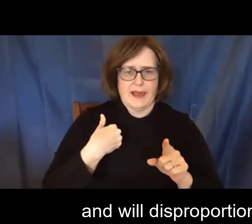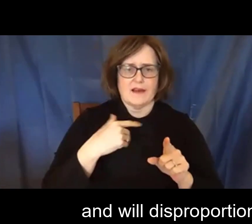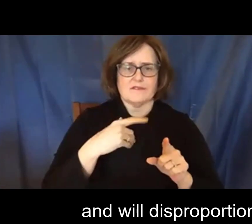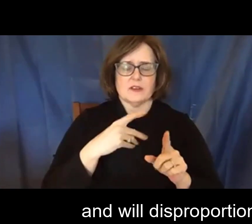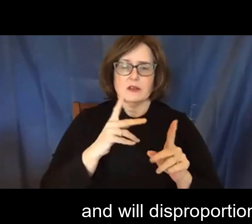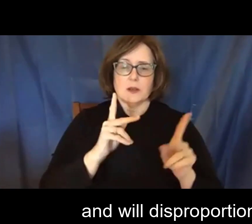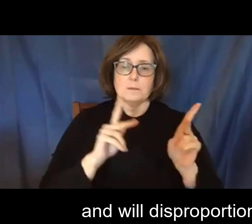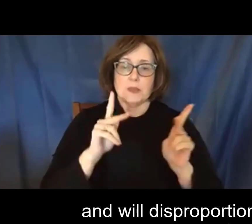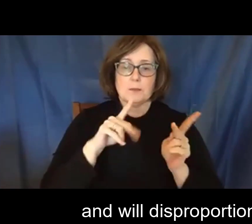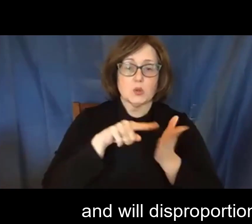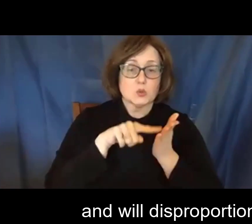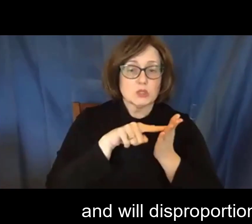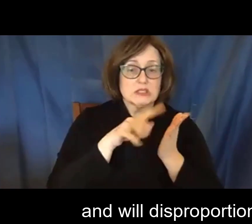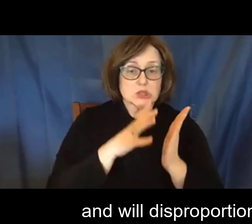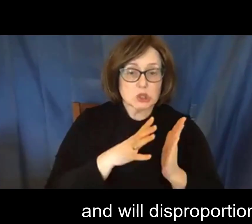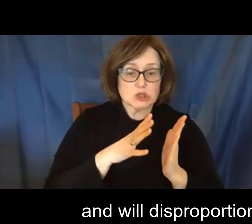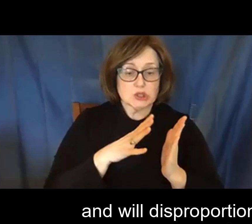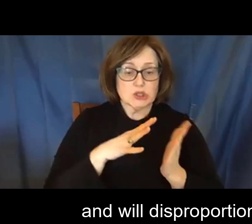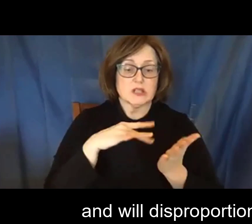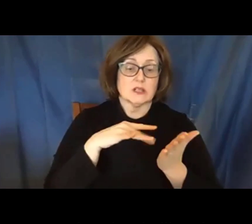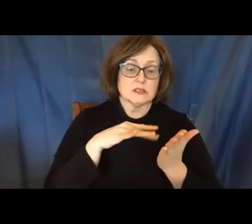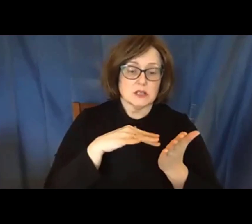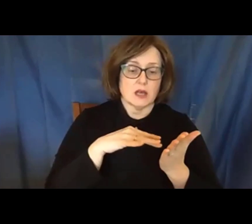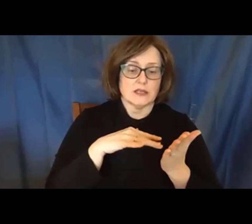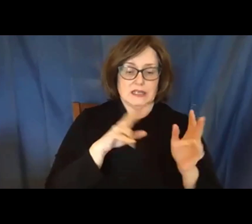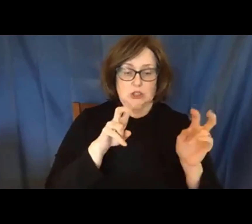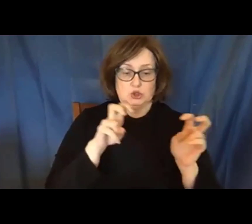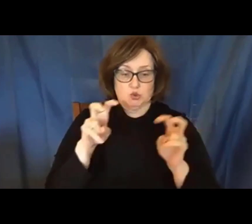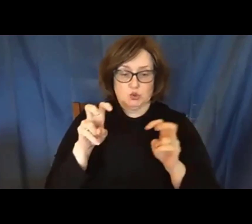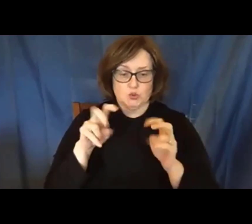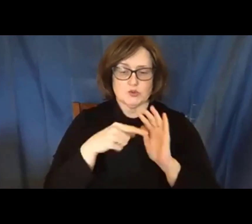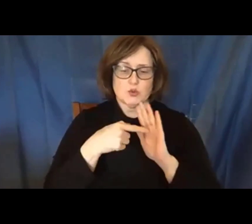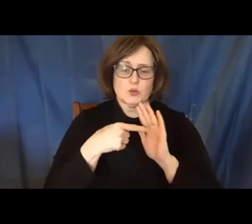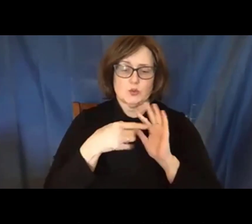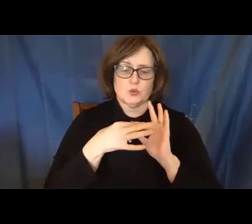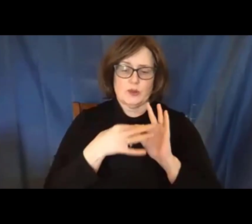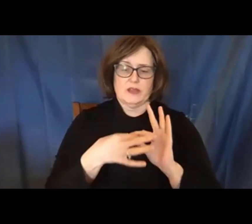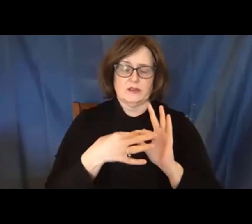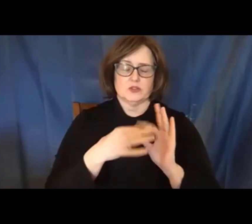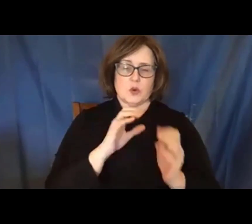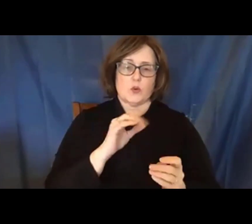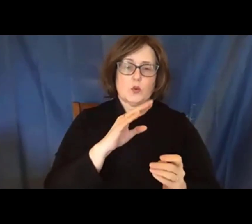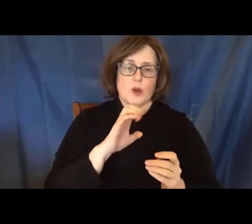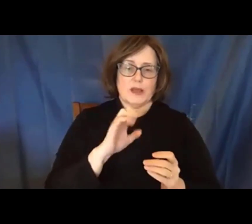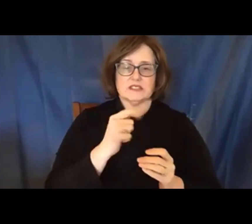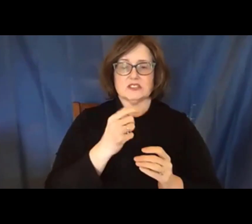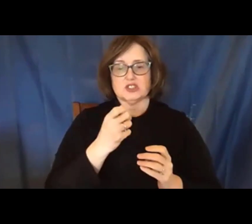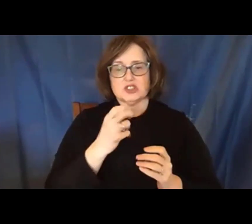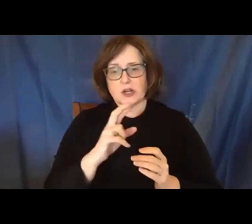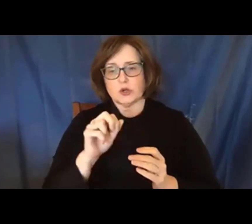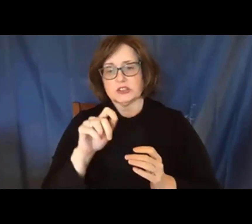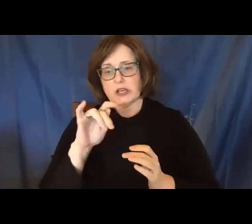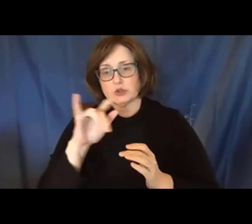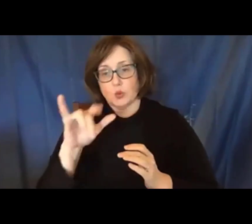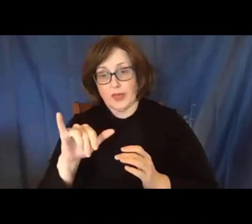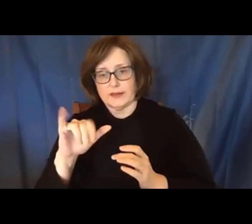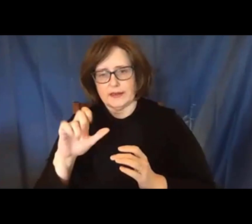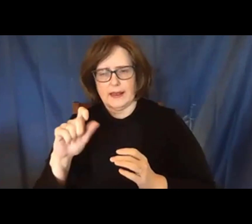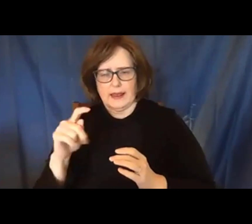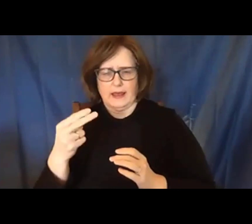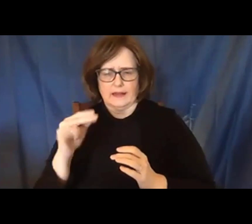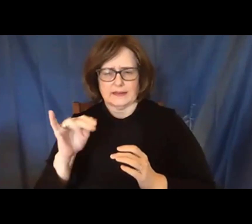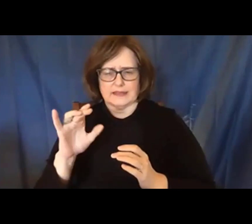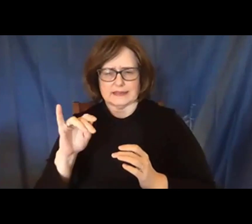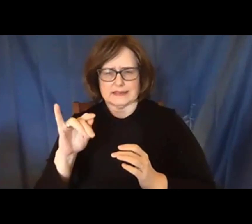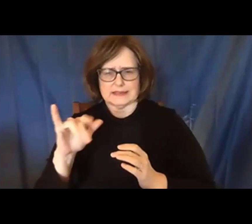ethnicity, gender, and sexuality. Academic libraries are great advocates for open access